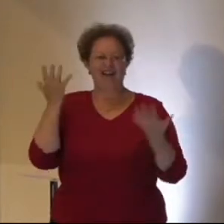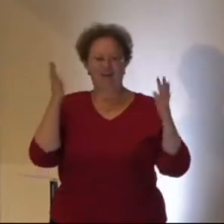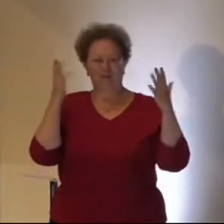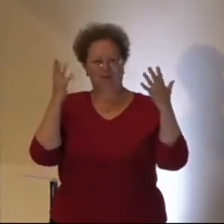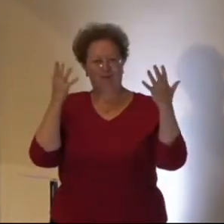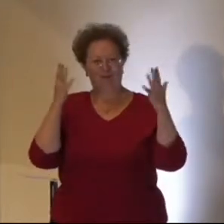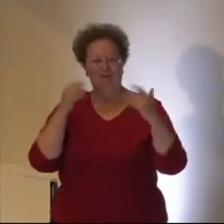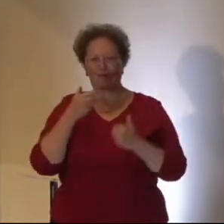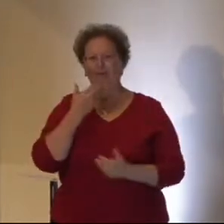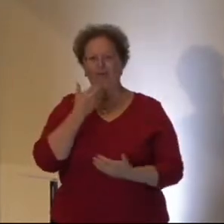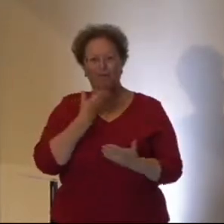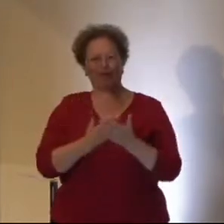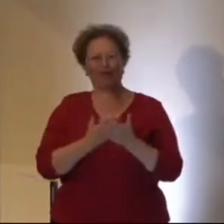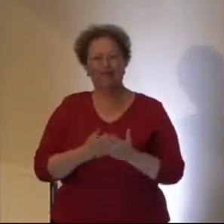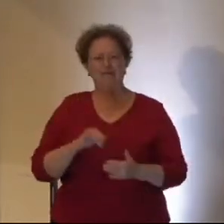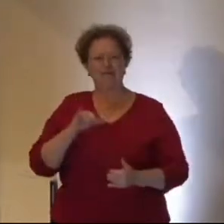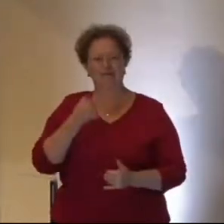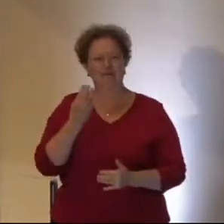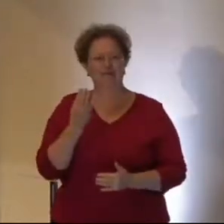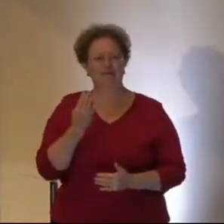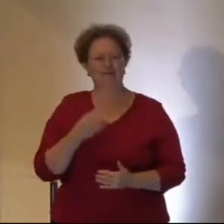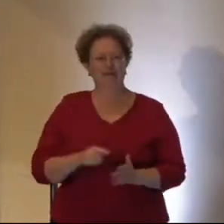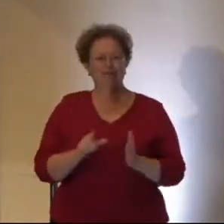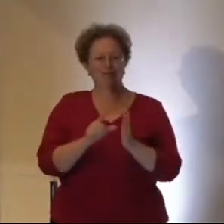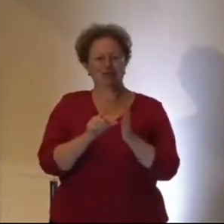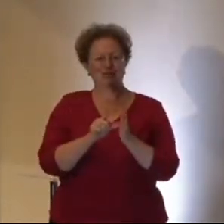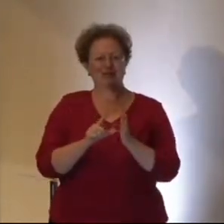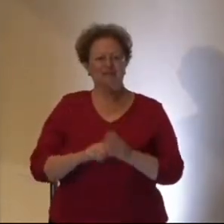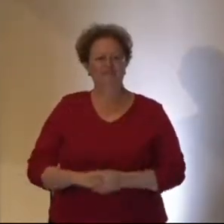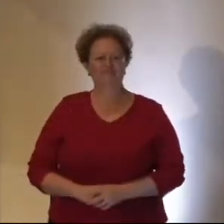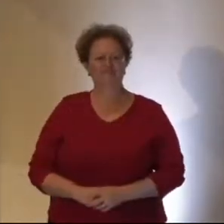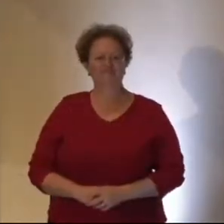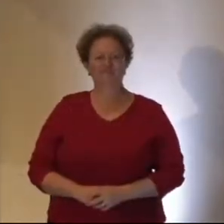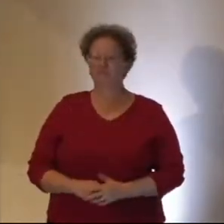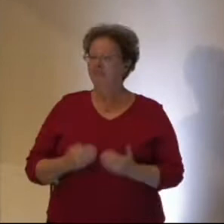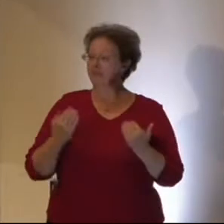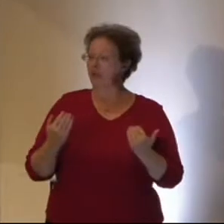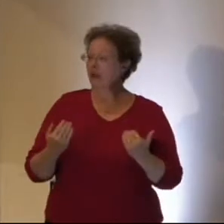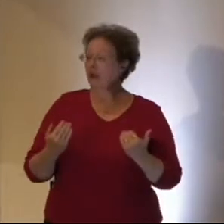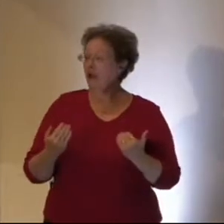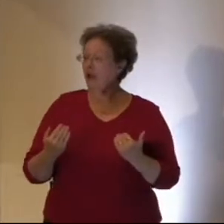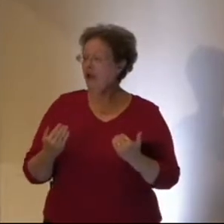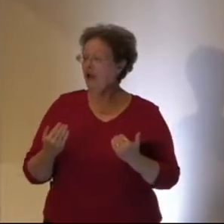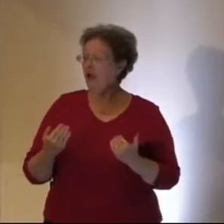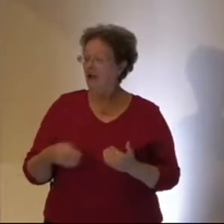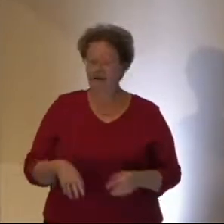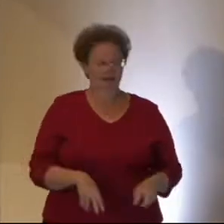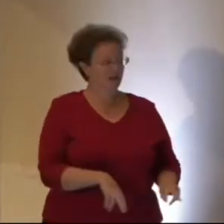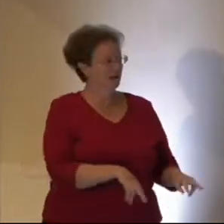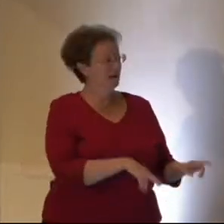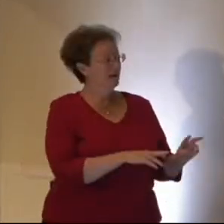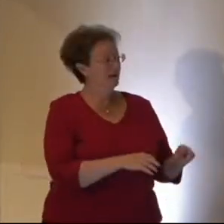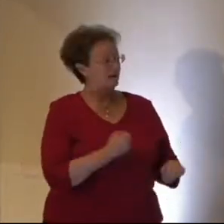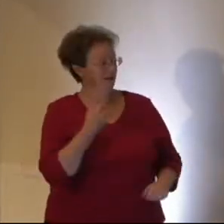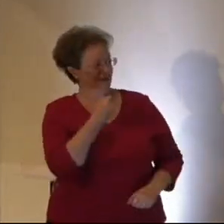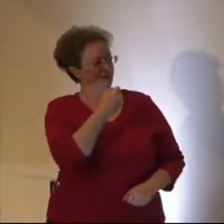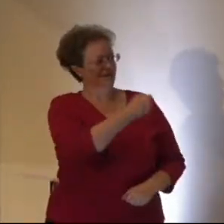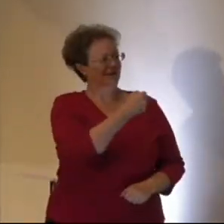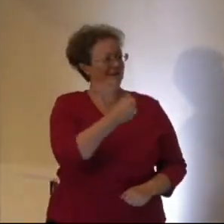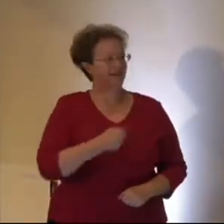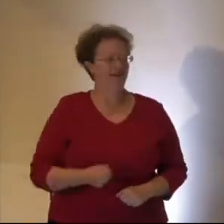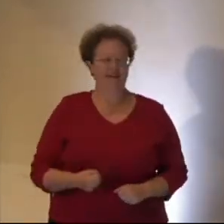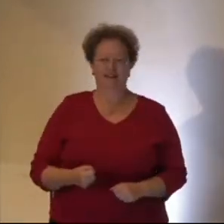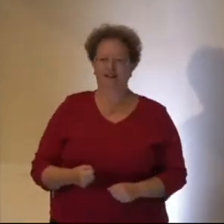Lutheran. Way to go, Lutheran." Okay? Now, I want you to turn to another Lutheran and give them a fist bump and say,